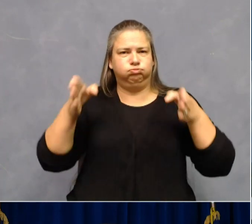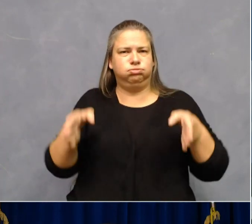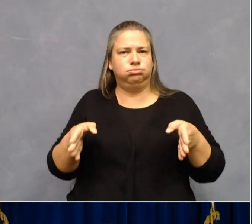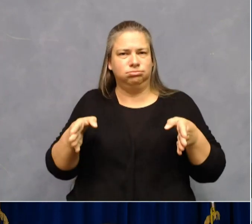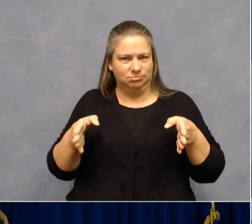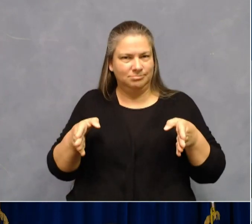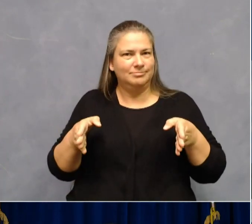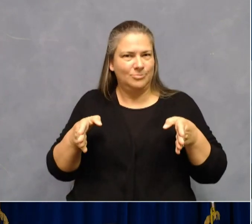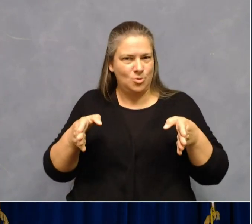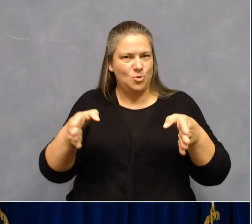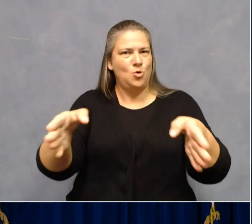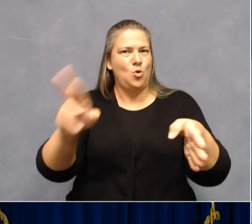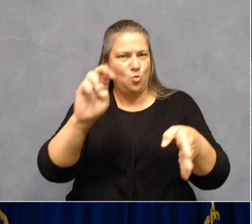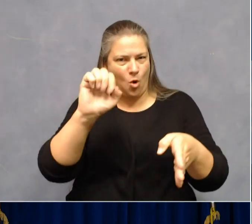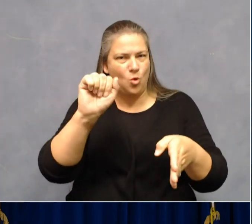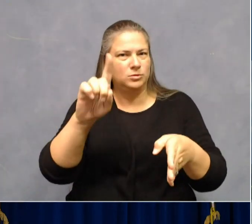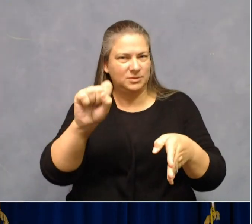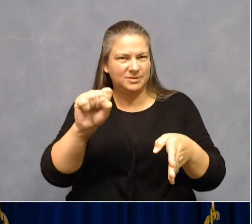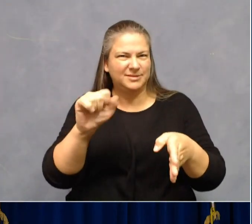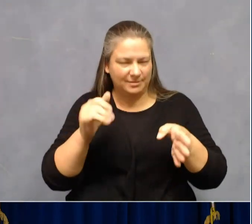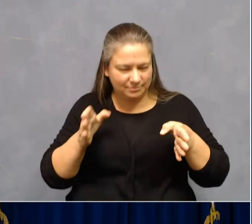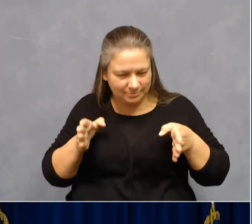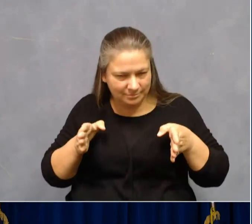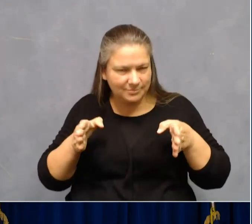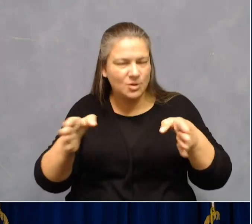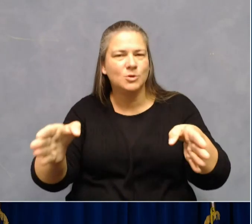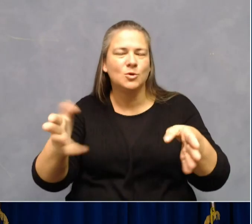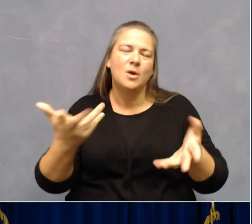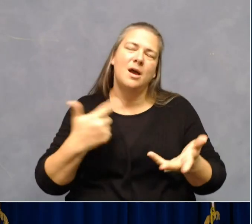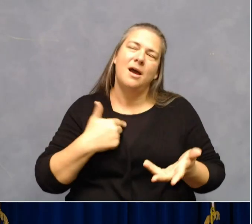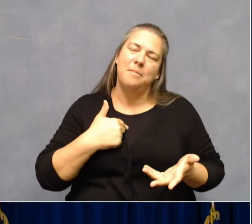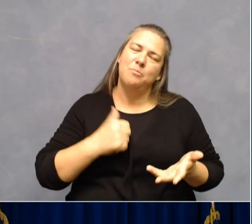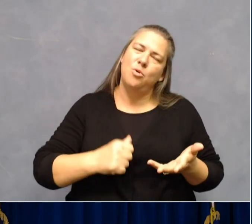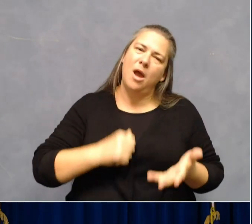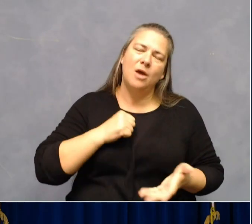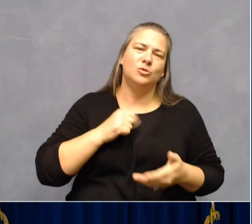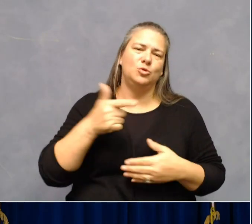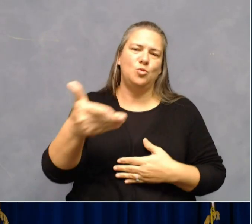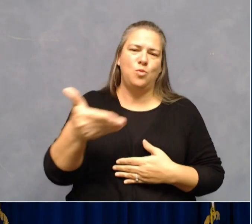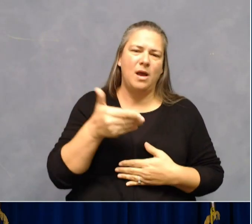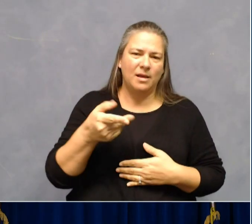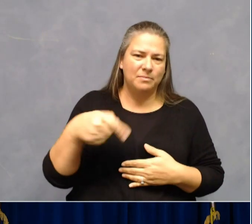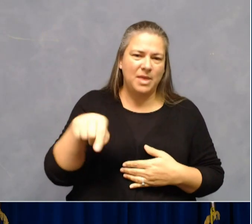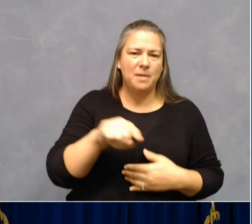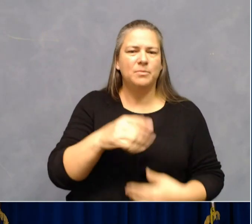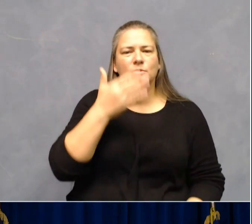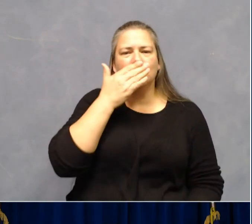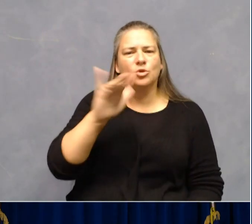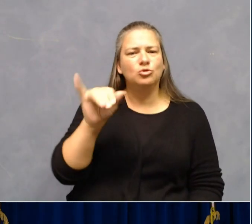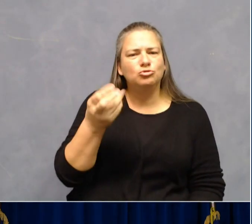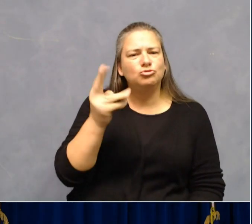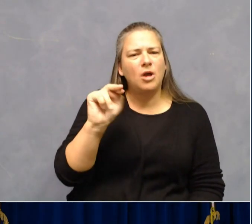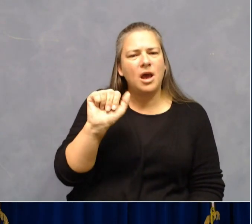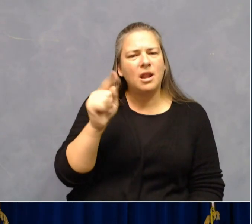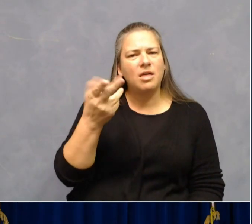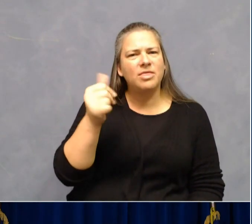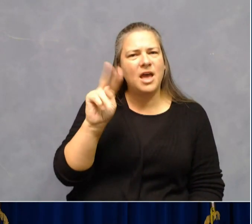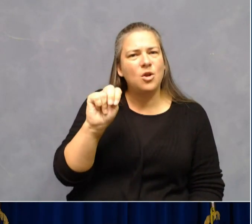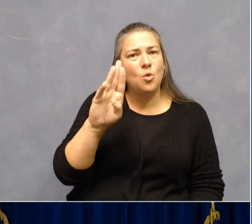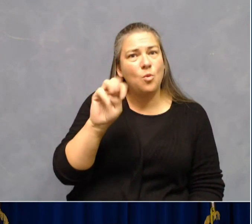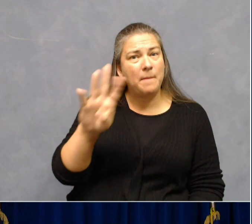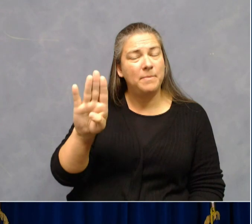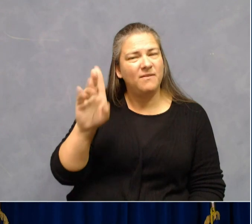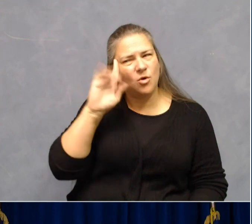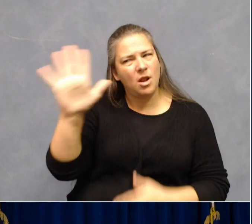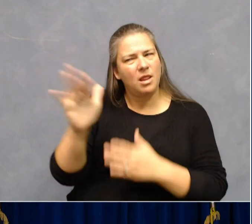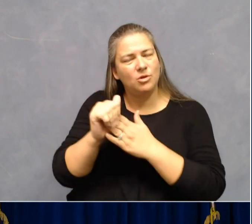welcome App Harvest to Team Kentucky. And Jonathan Webb, thank you for your leadership. What you're seeing right there, Ramel Bradley